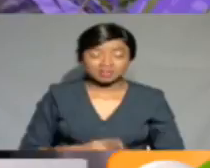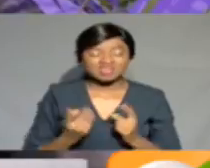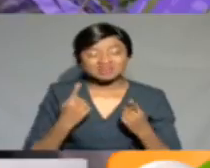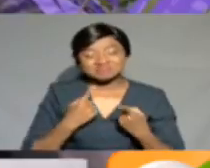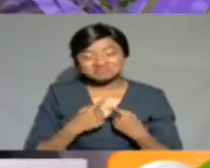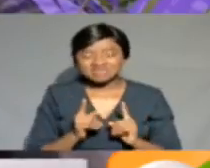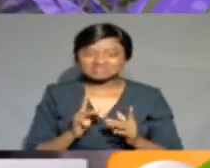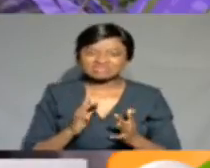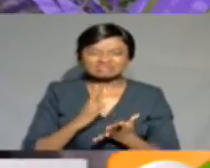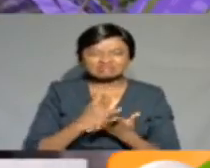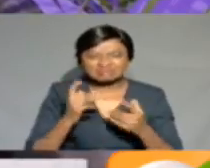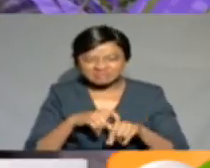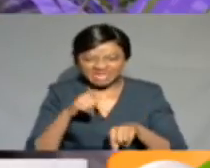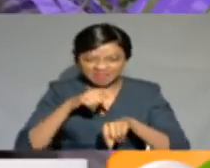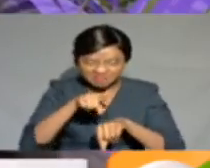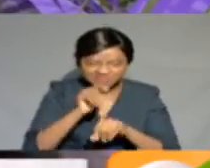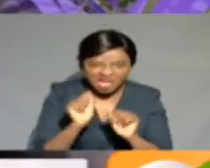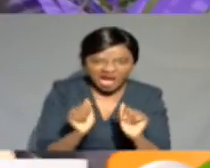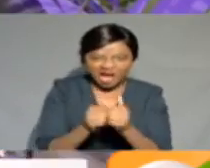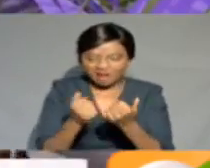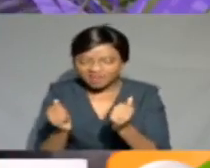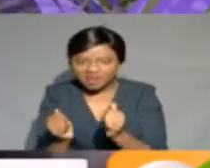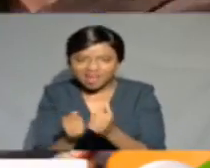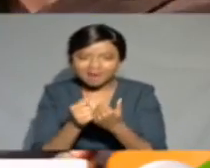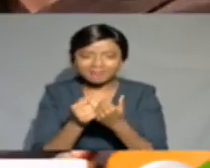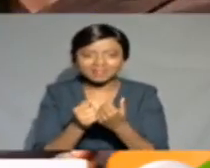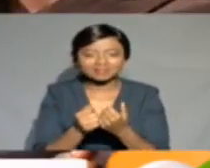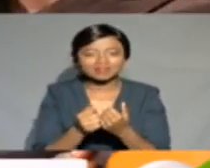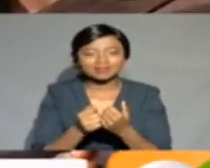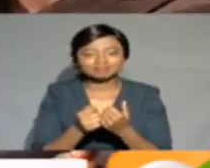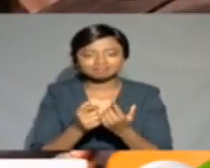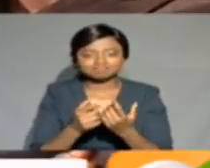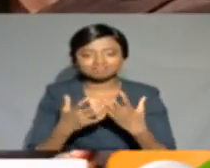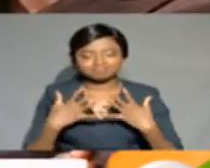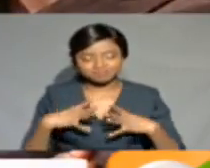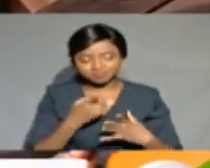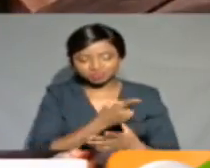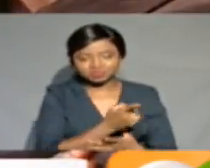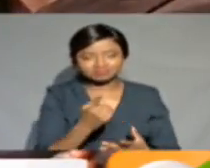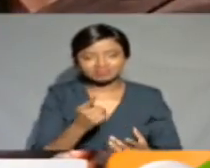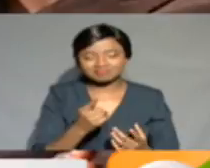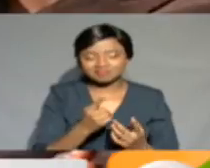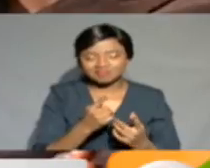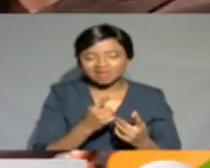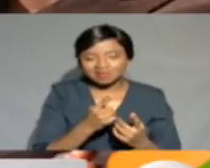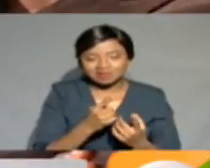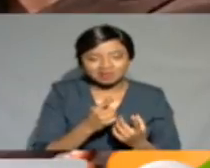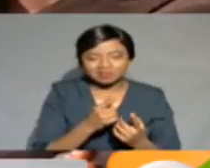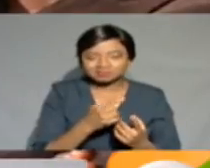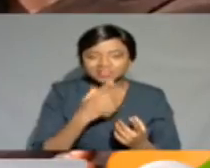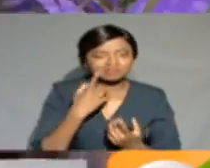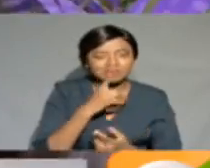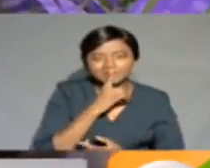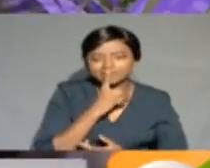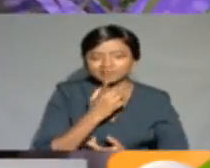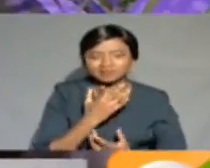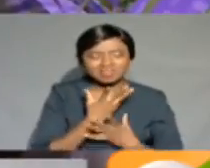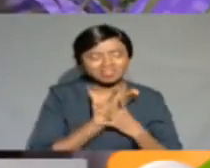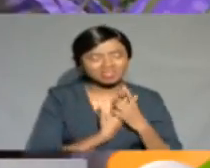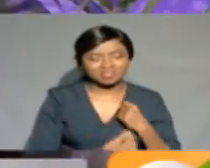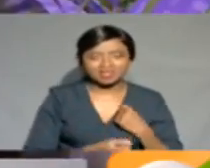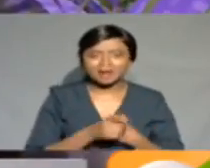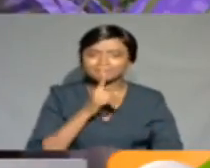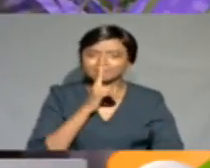Unfortunately, sometimes when it happens, those visited with the bullying would be quiet. And I'm sure if you took a statistics